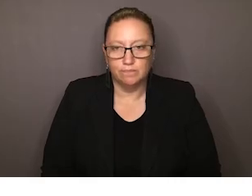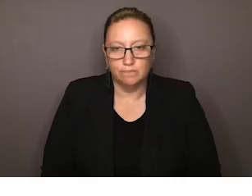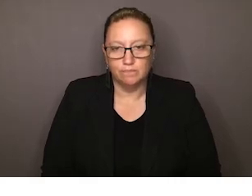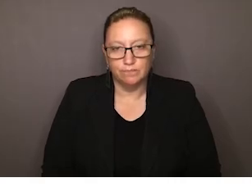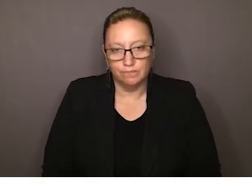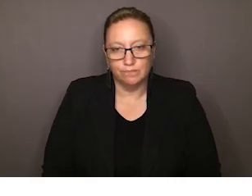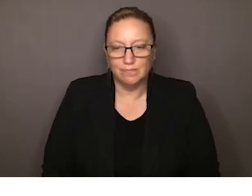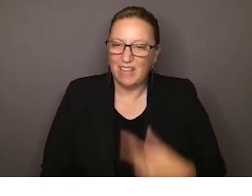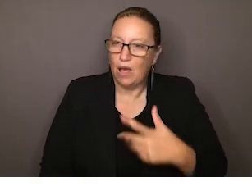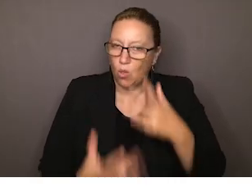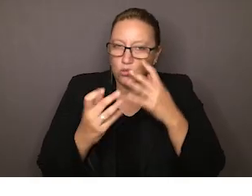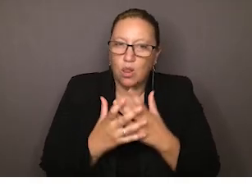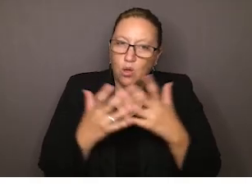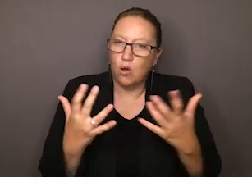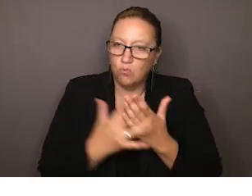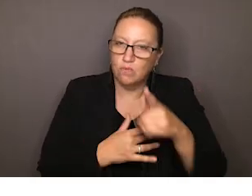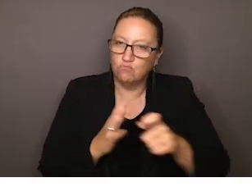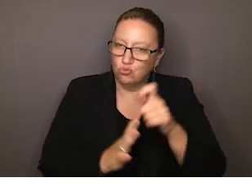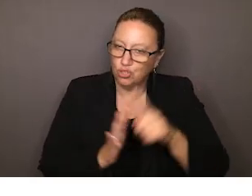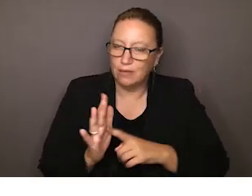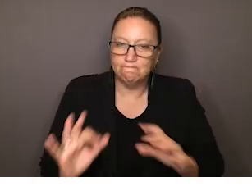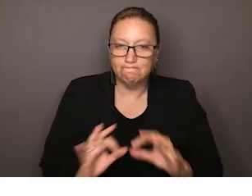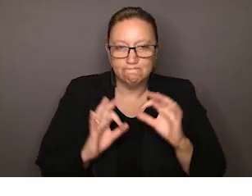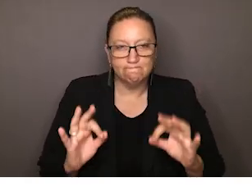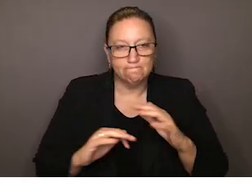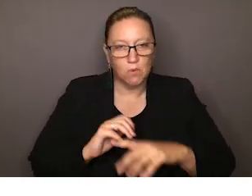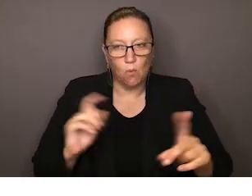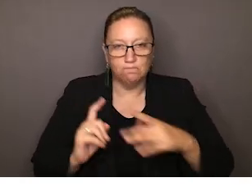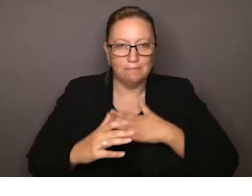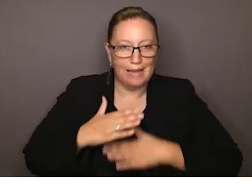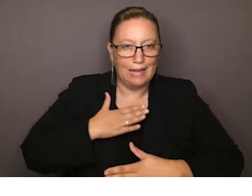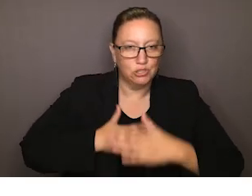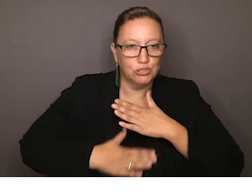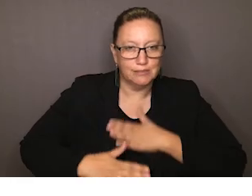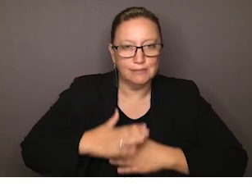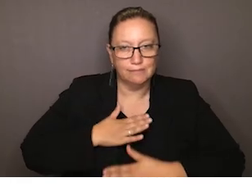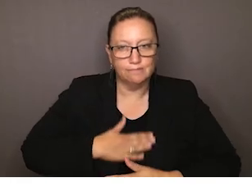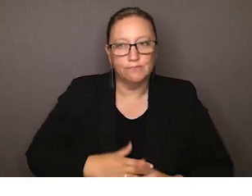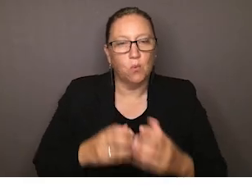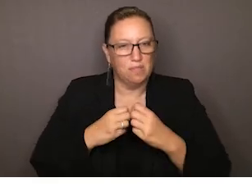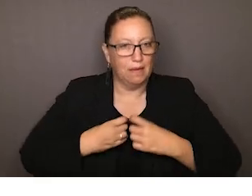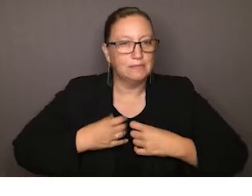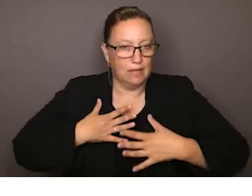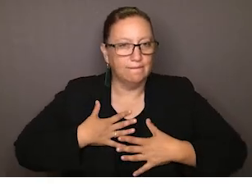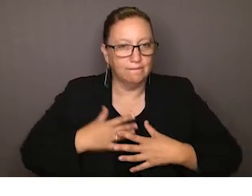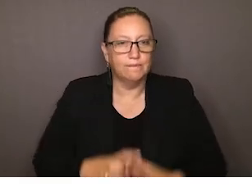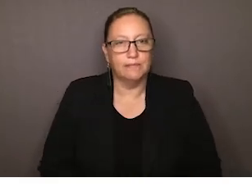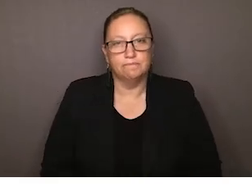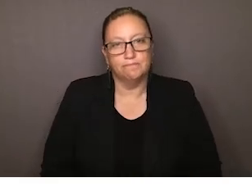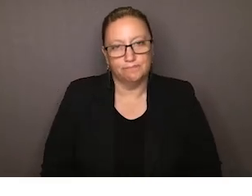I learned a lot through the projects, especially about being patient with